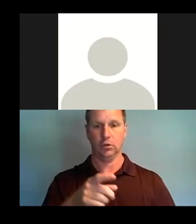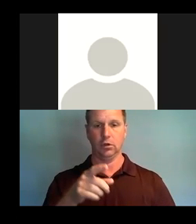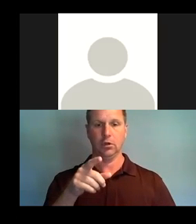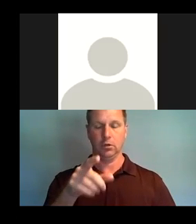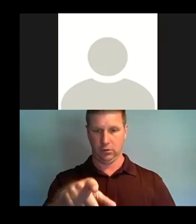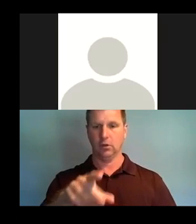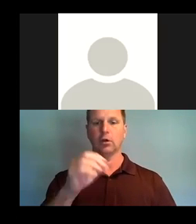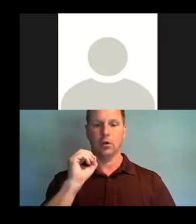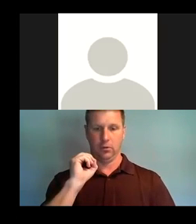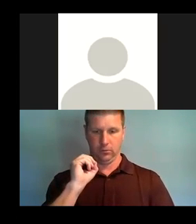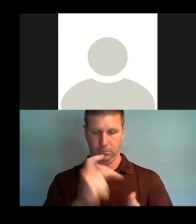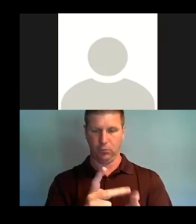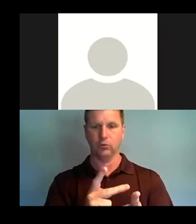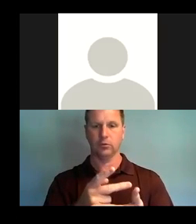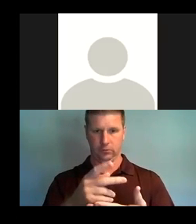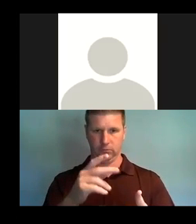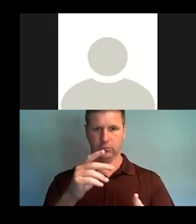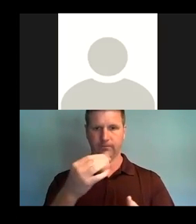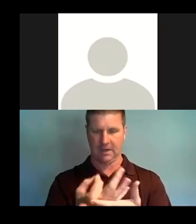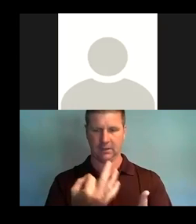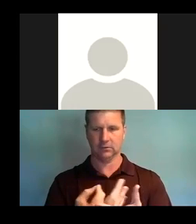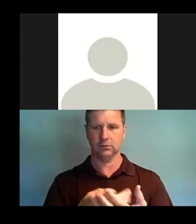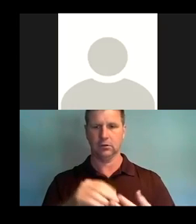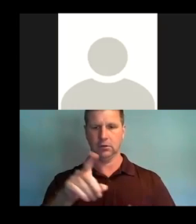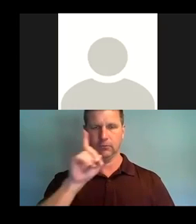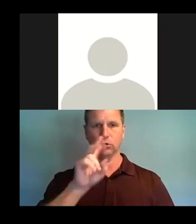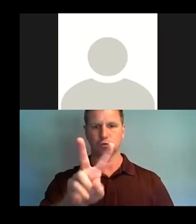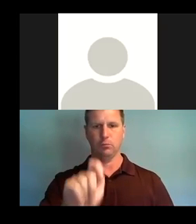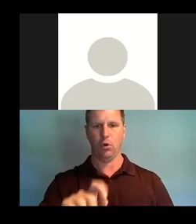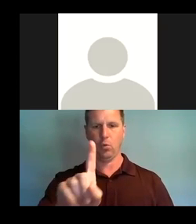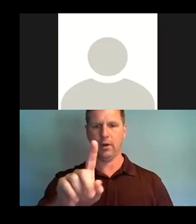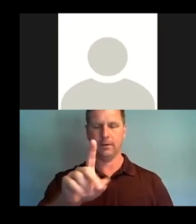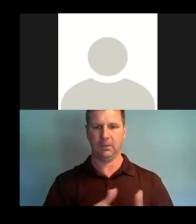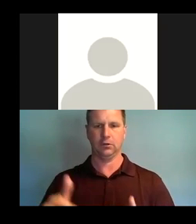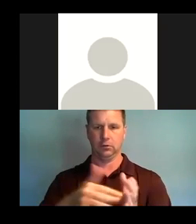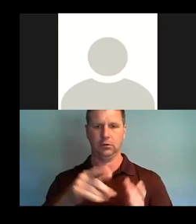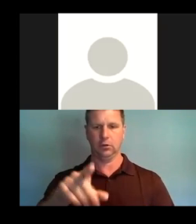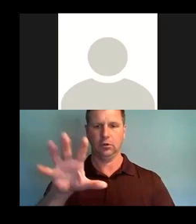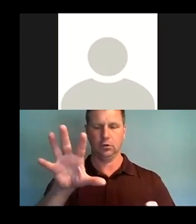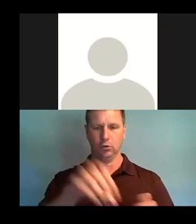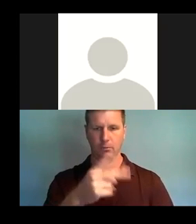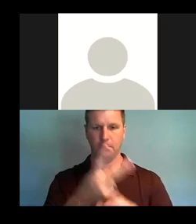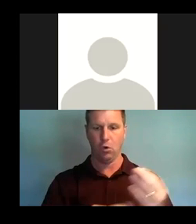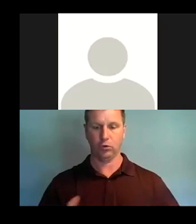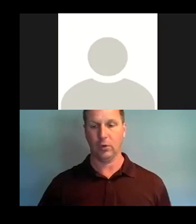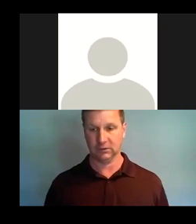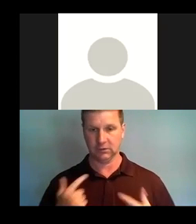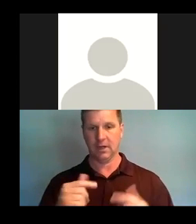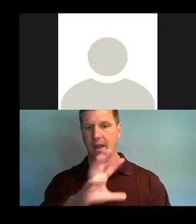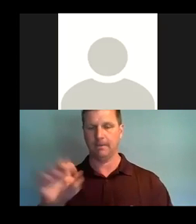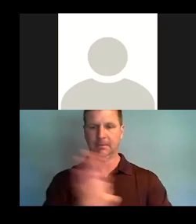approved financing for this phase in a total amount of $2.1 million. This included both residential and commercial